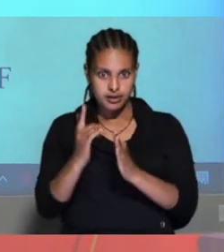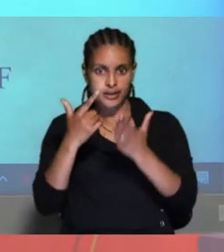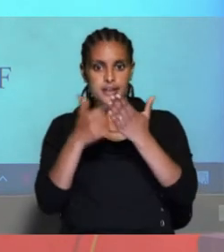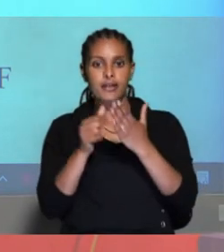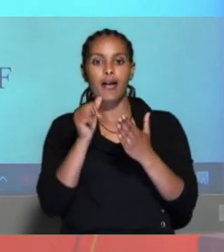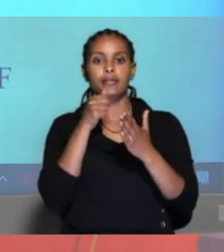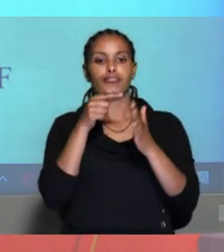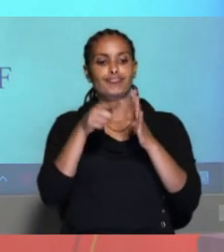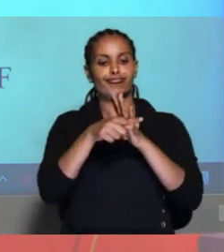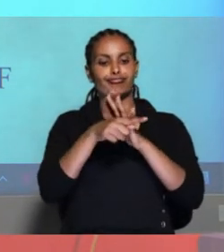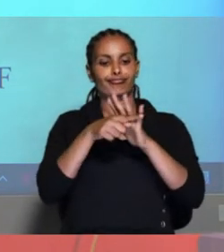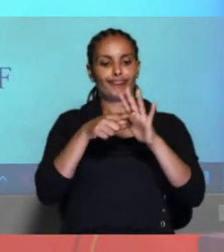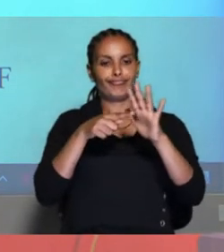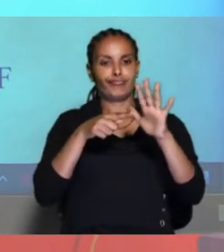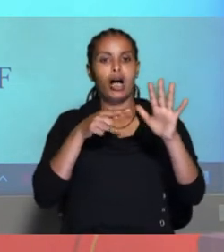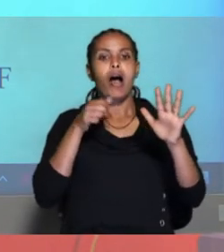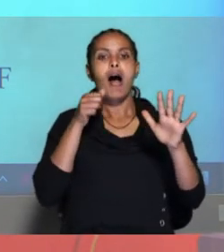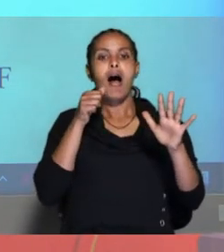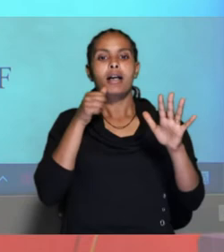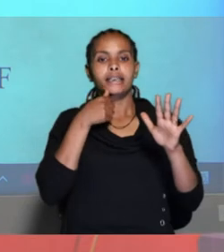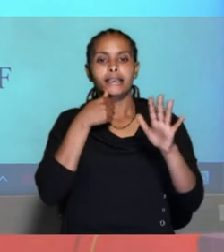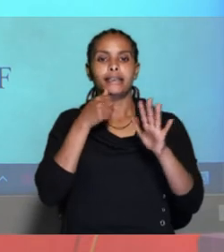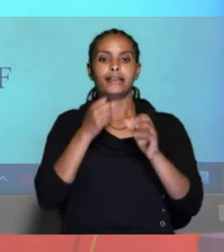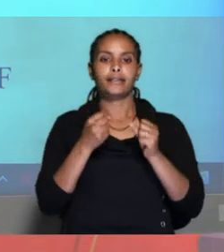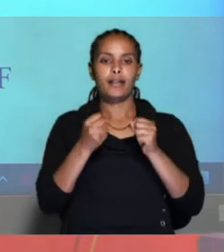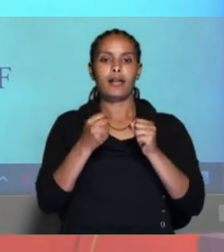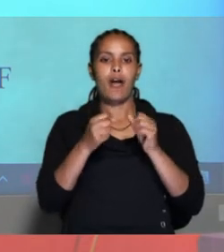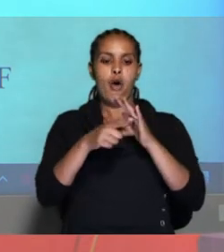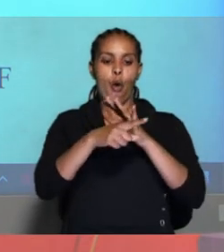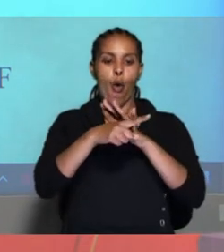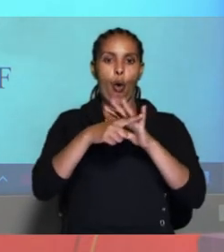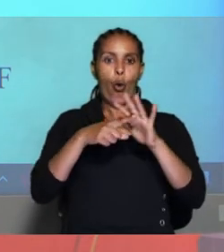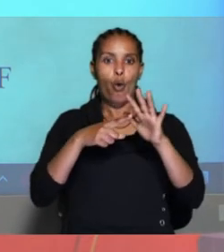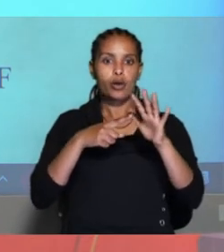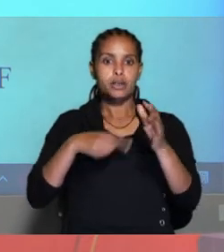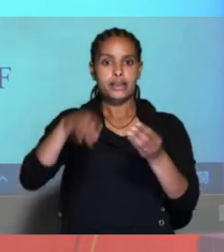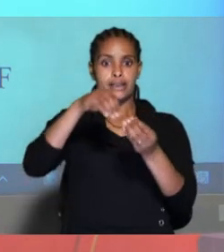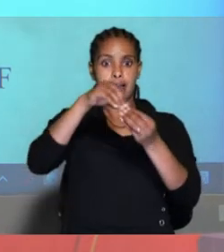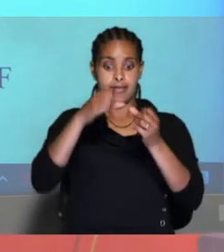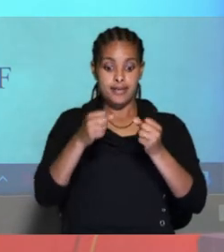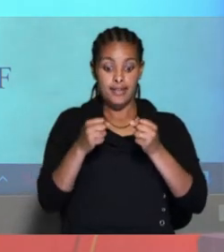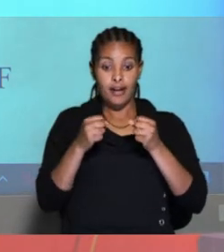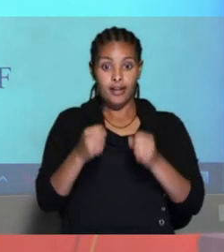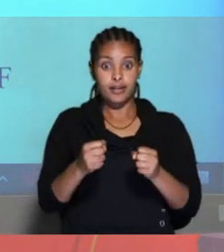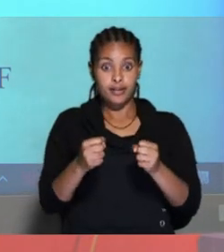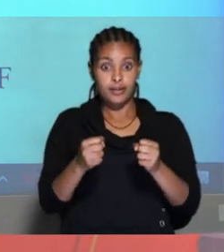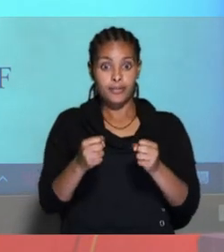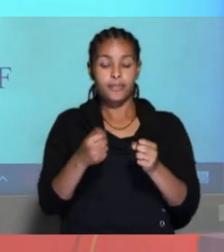acids in order of their acid strengths. Order of increasing strengths.